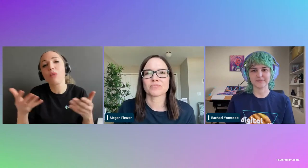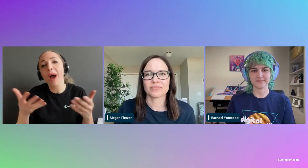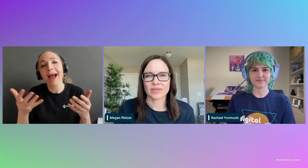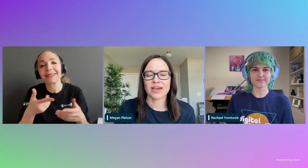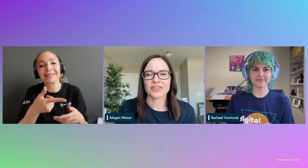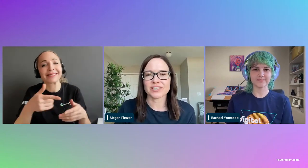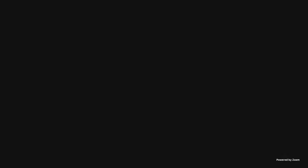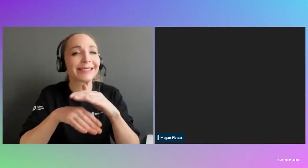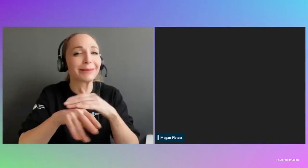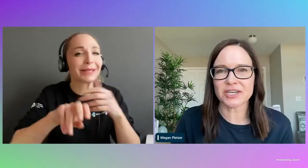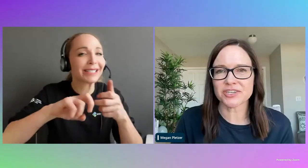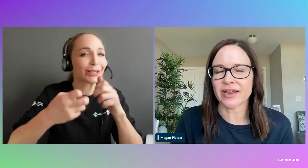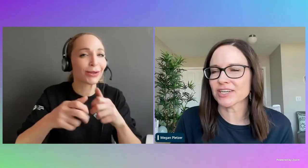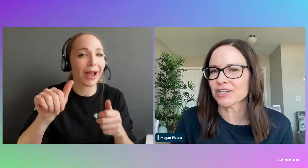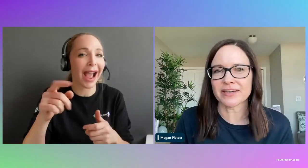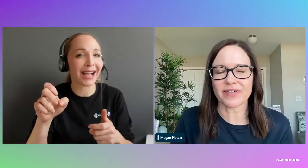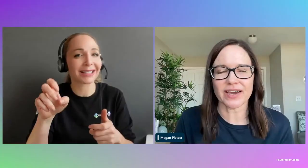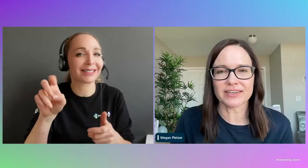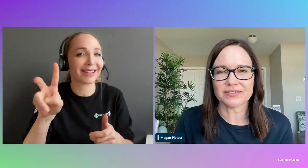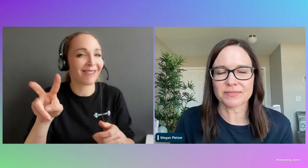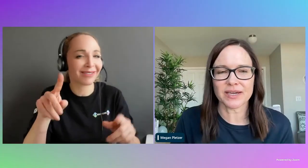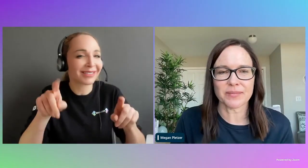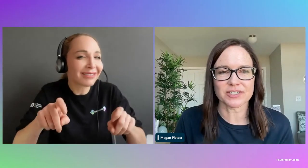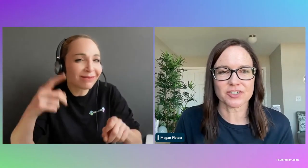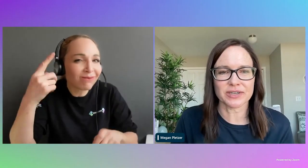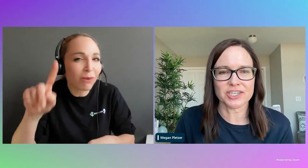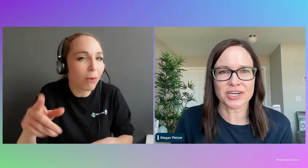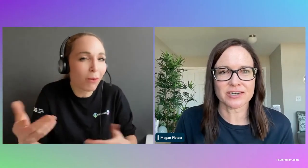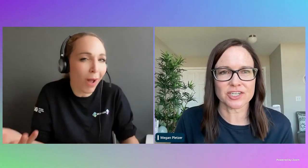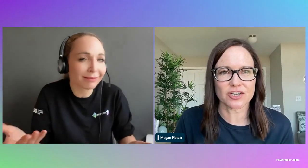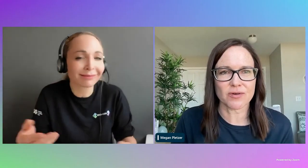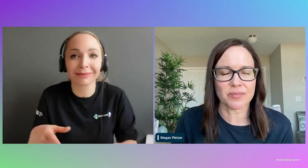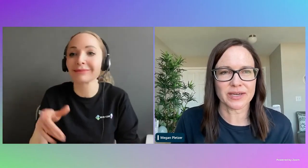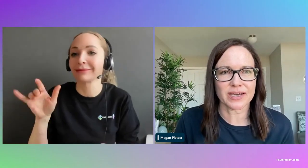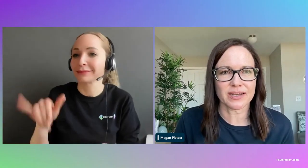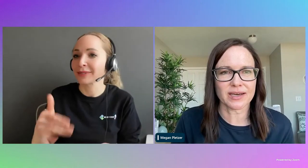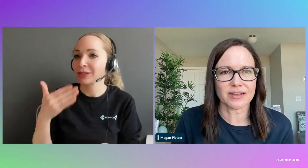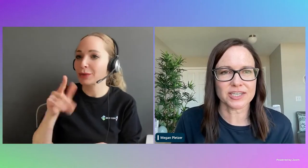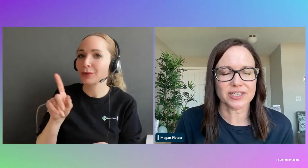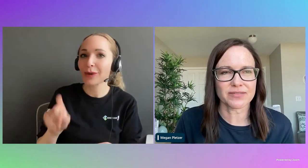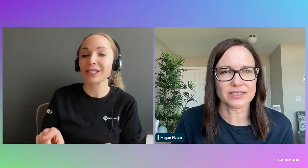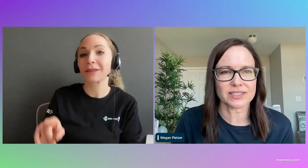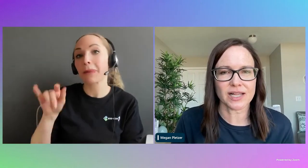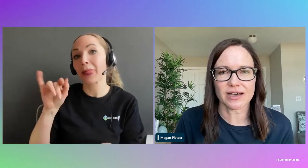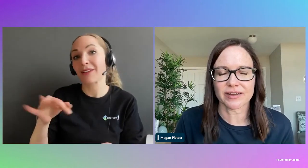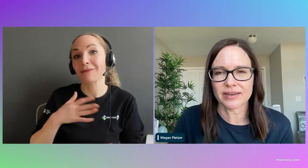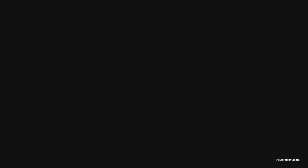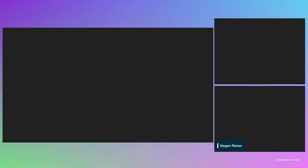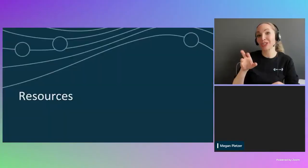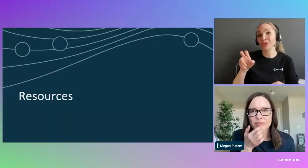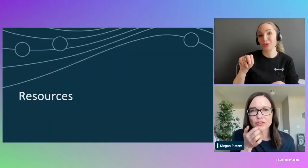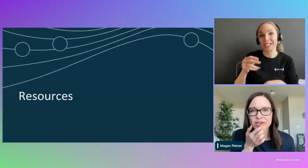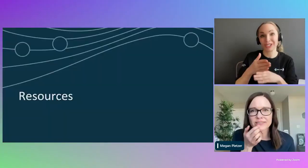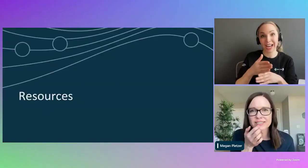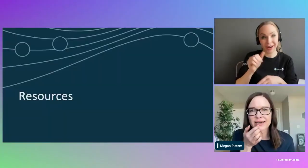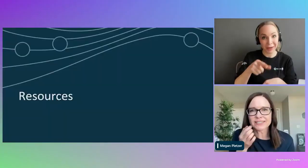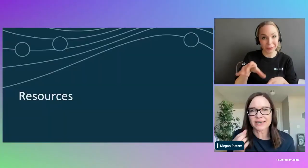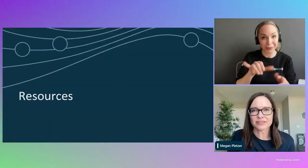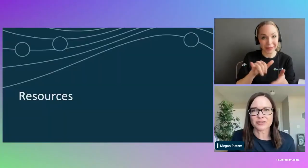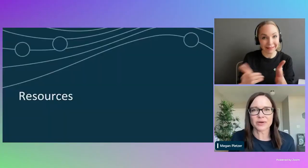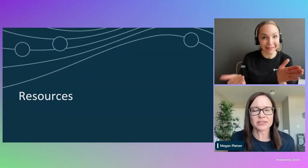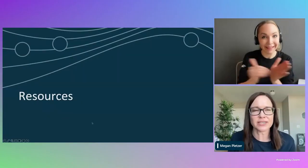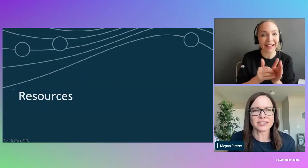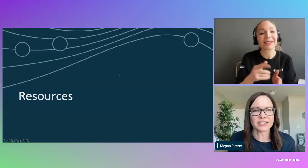for? That's a good question. And actually, if I can get my screen share to show up again, I'll actually have a slide. If you look at these